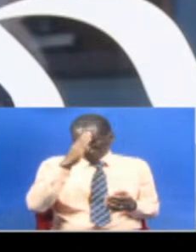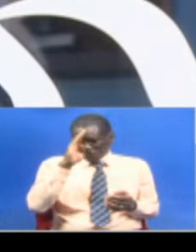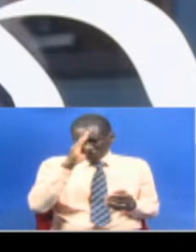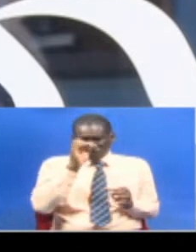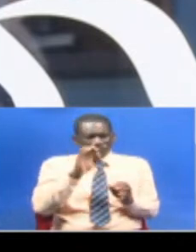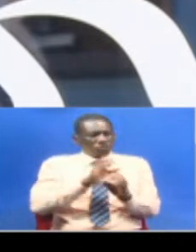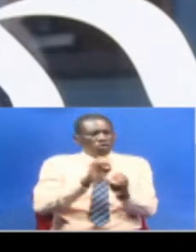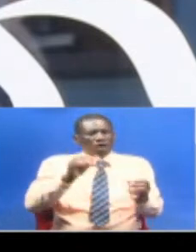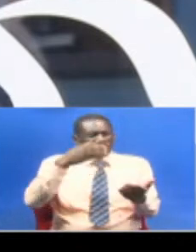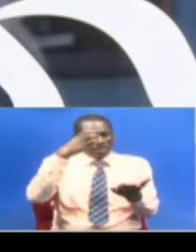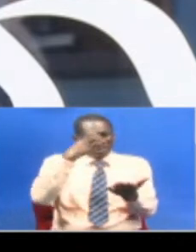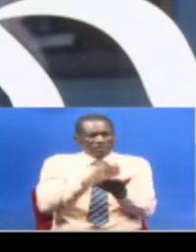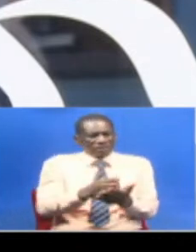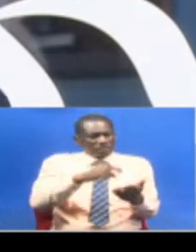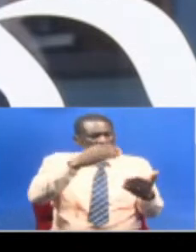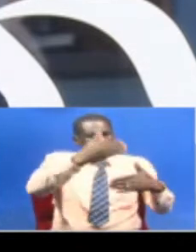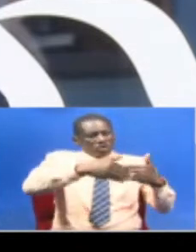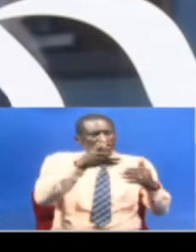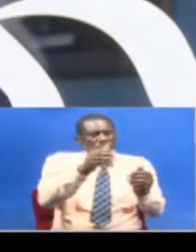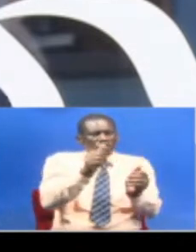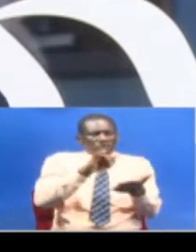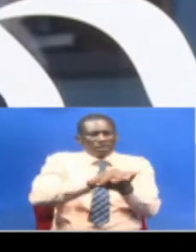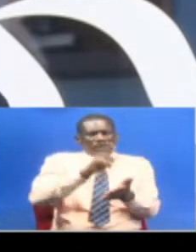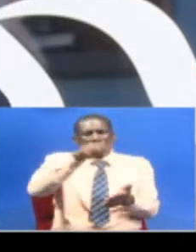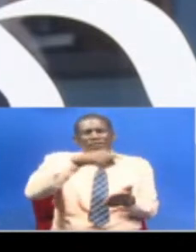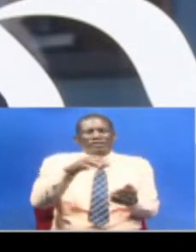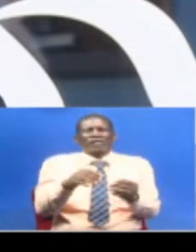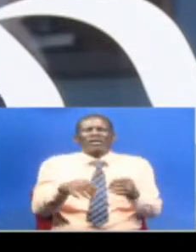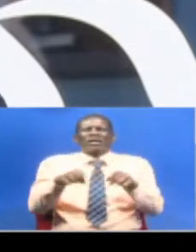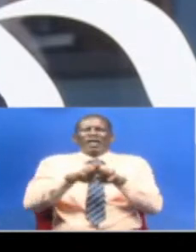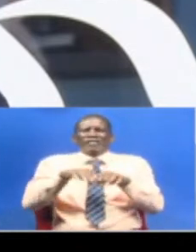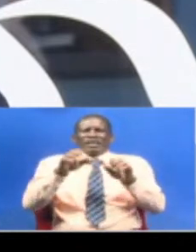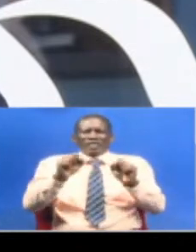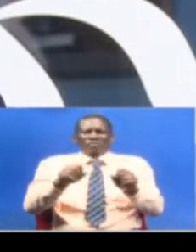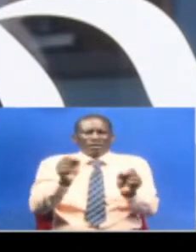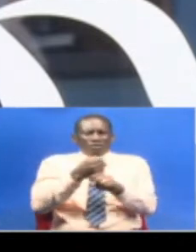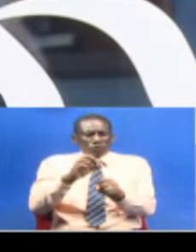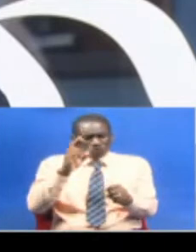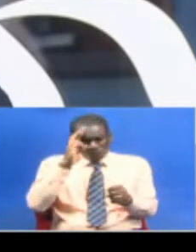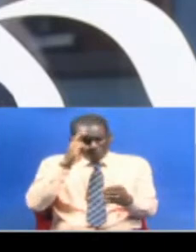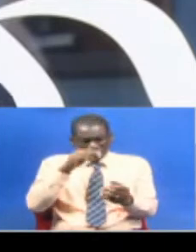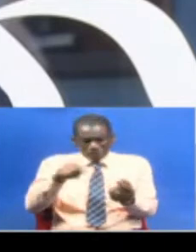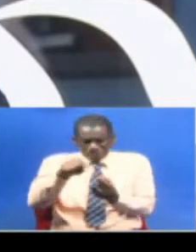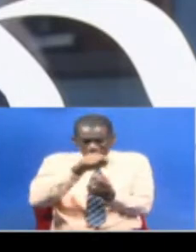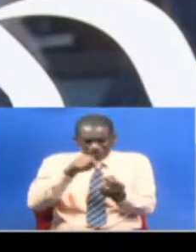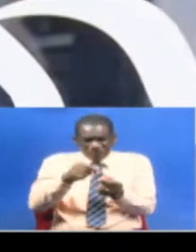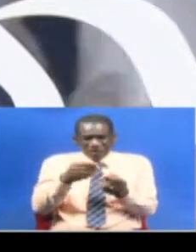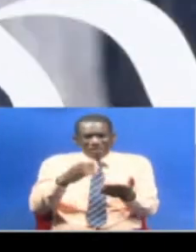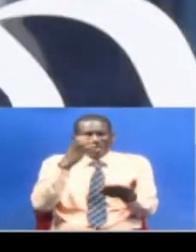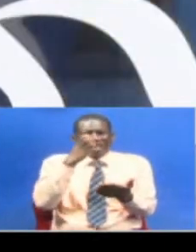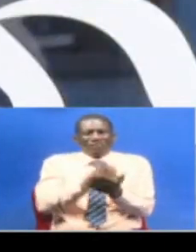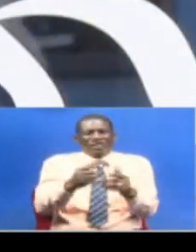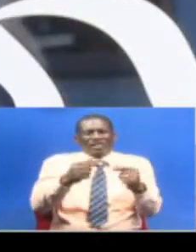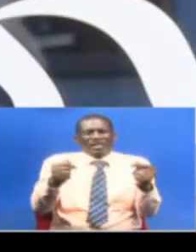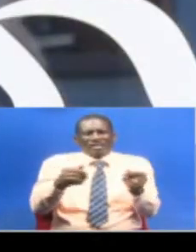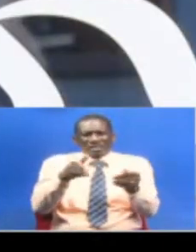to connect you to that offense. And I think, in as much as I can't remember exactly what the evidence against that